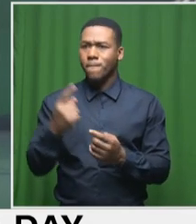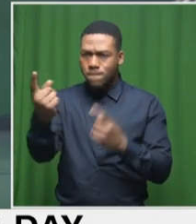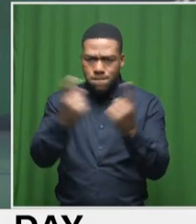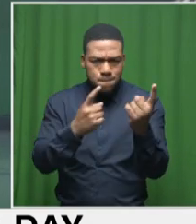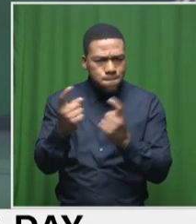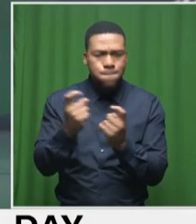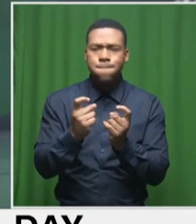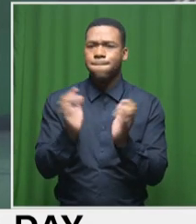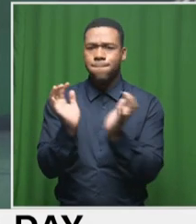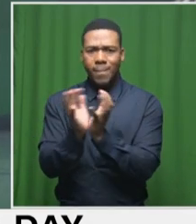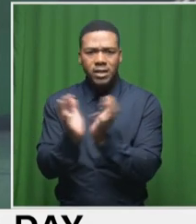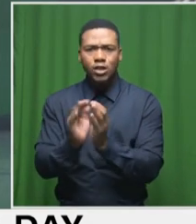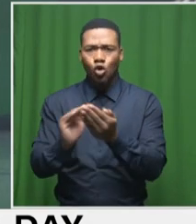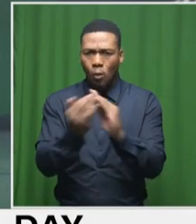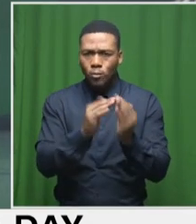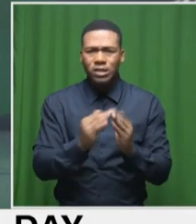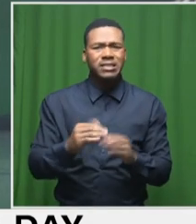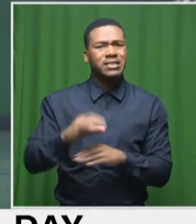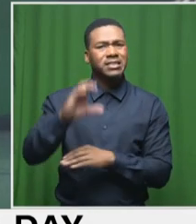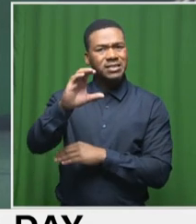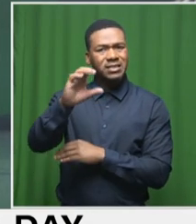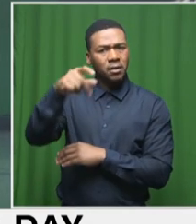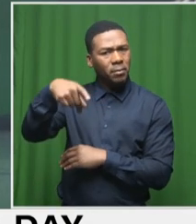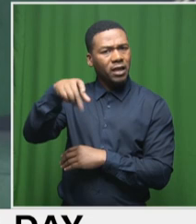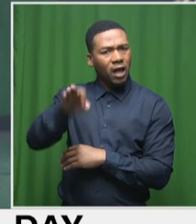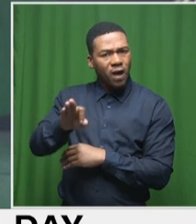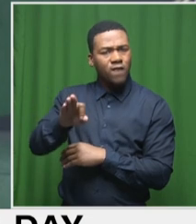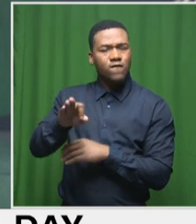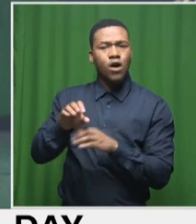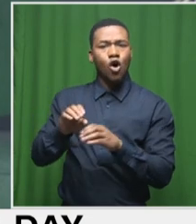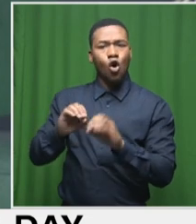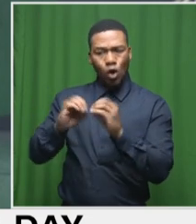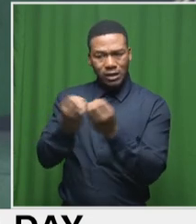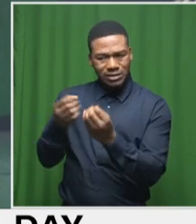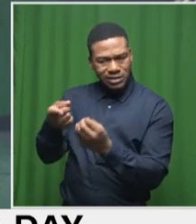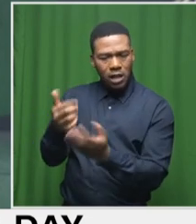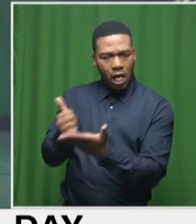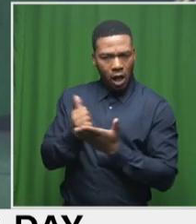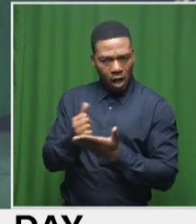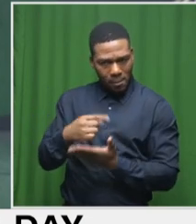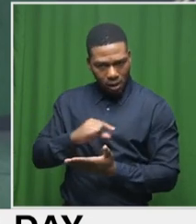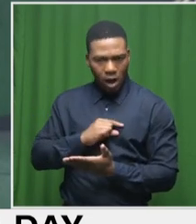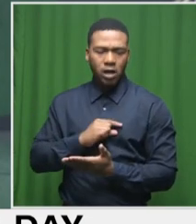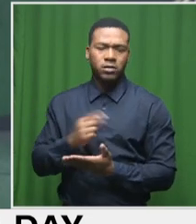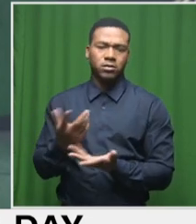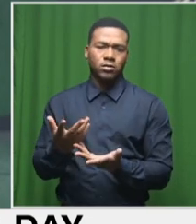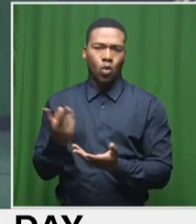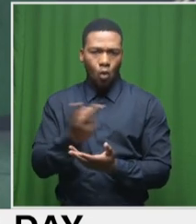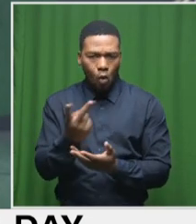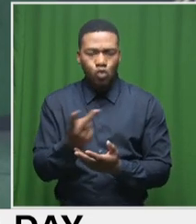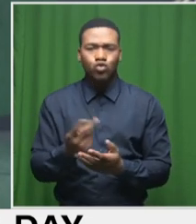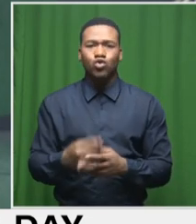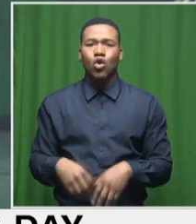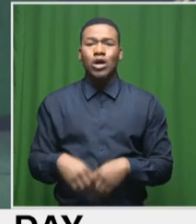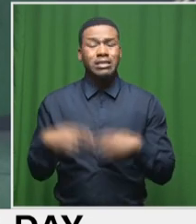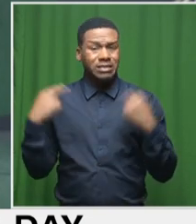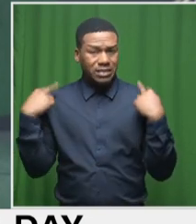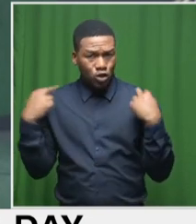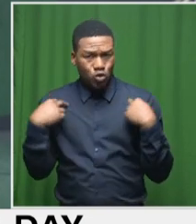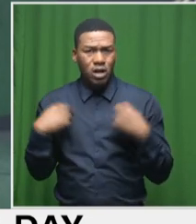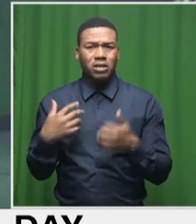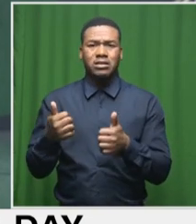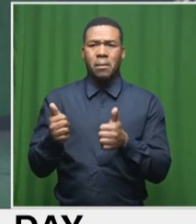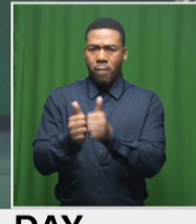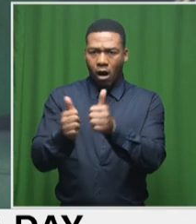they're assisting us a lot. I think at this stage, with the assistance of the CPF and the security cluster that is also